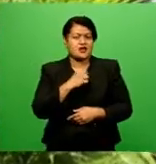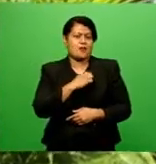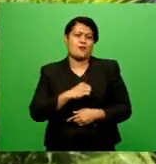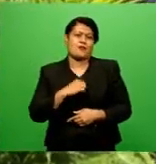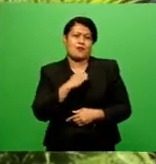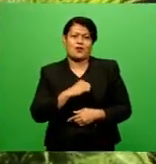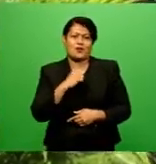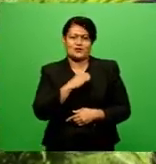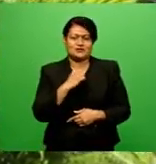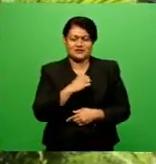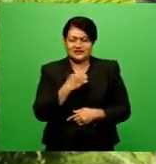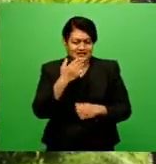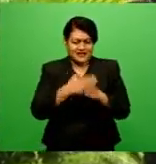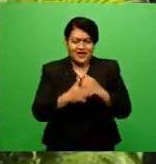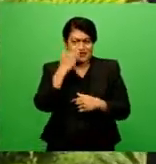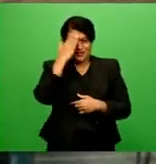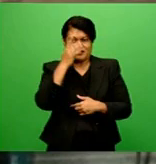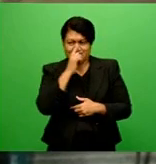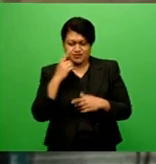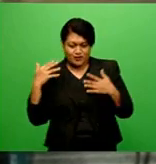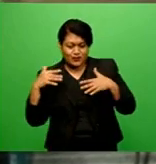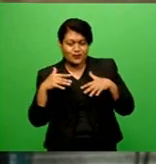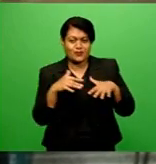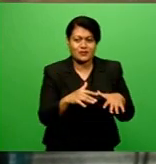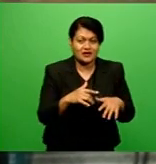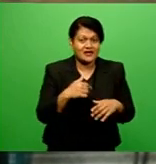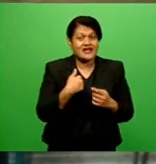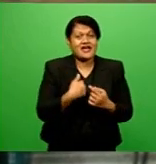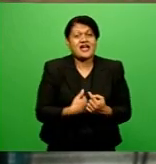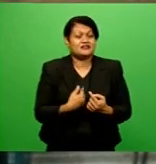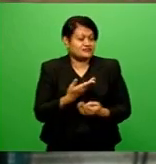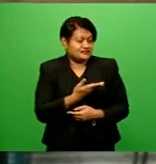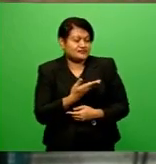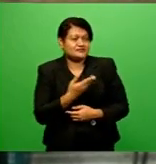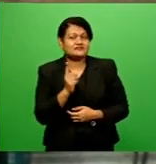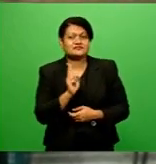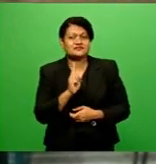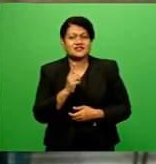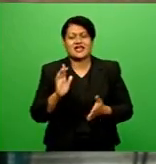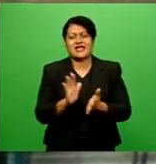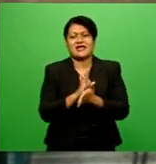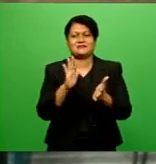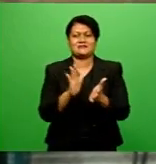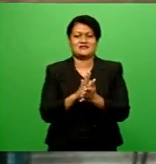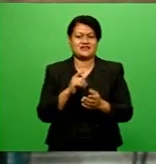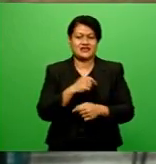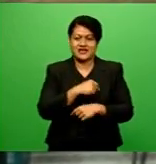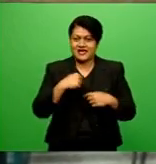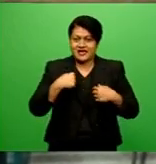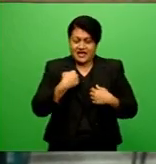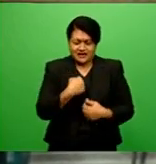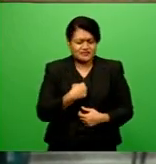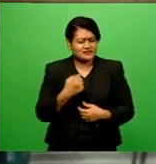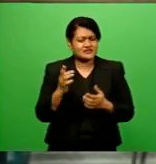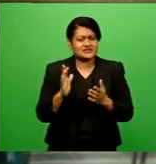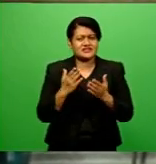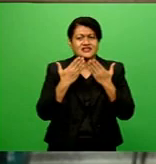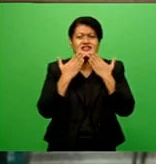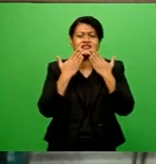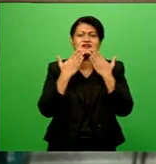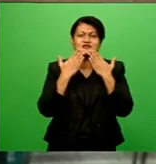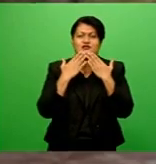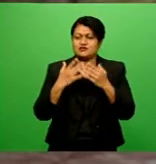morning. I am so happy. I am grateful to everyone for taking out their time to come see